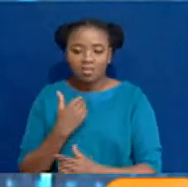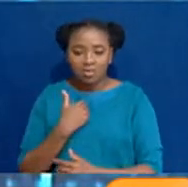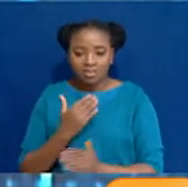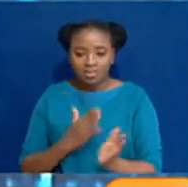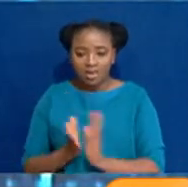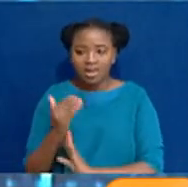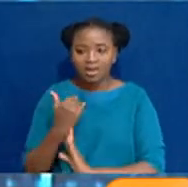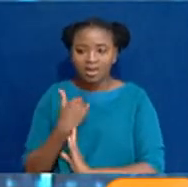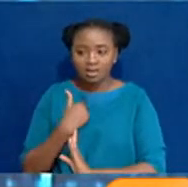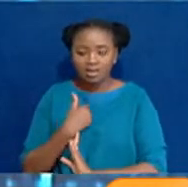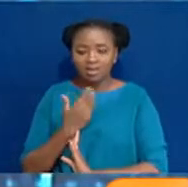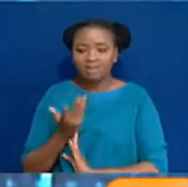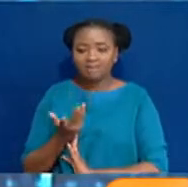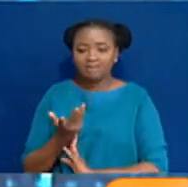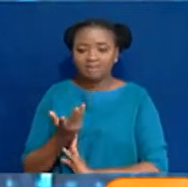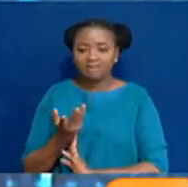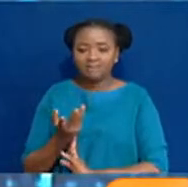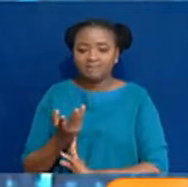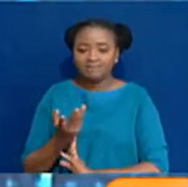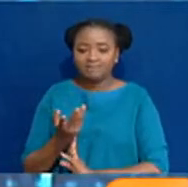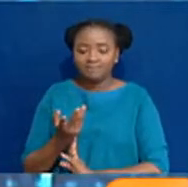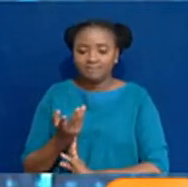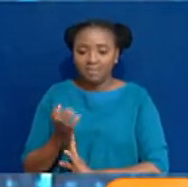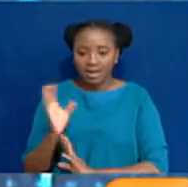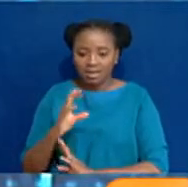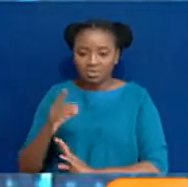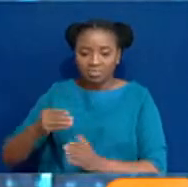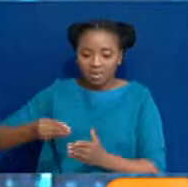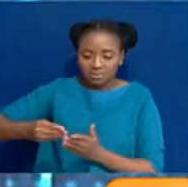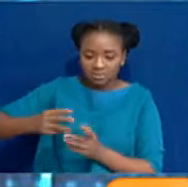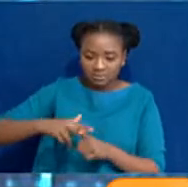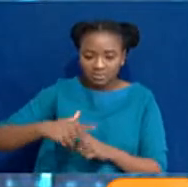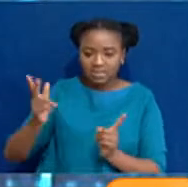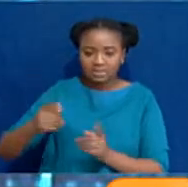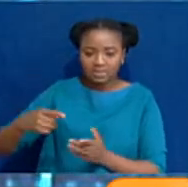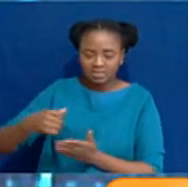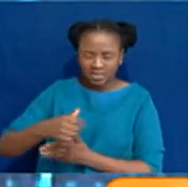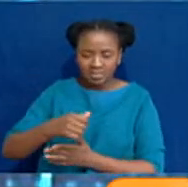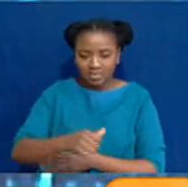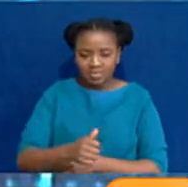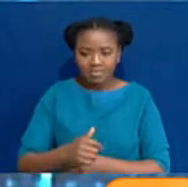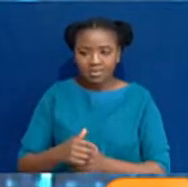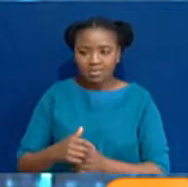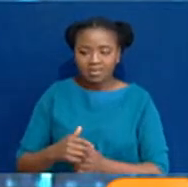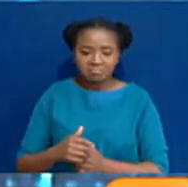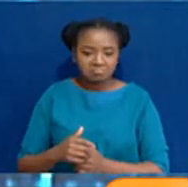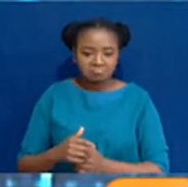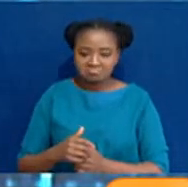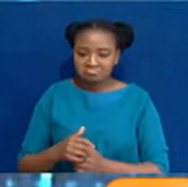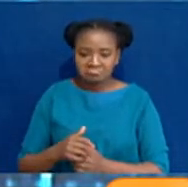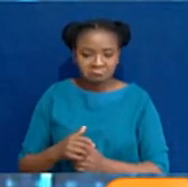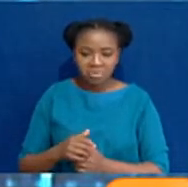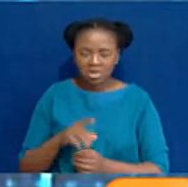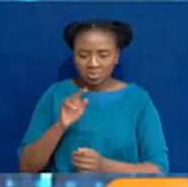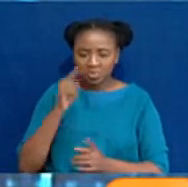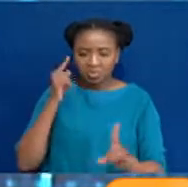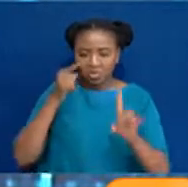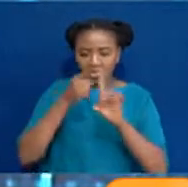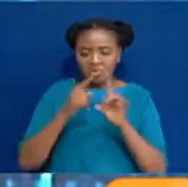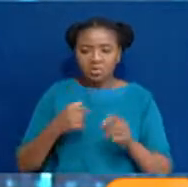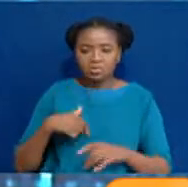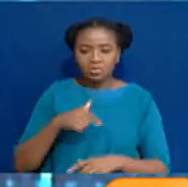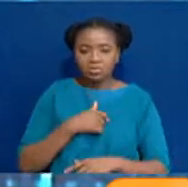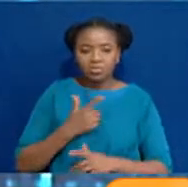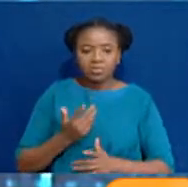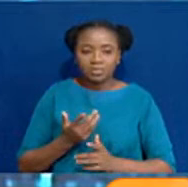in the cost outlay, which will be passed on to the consumer by way of almost zero rates. Okay. That's what we are doing. So we have actually